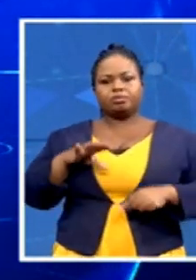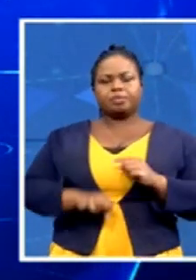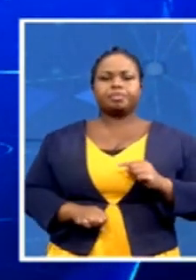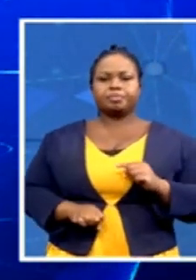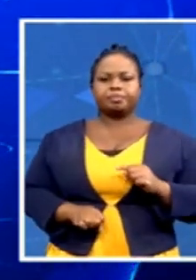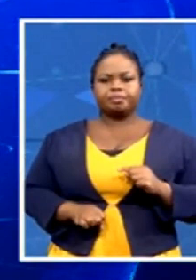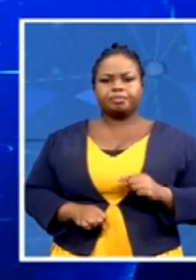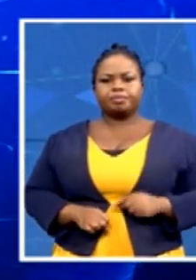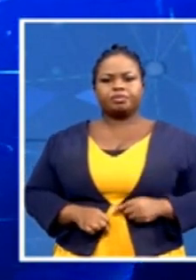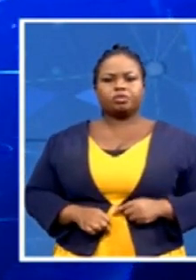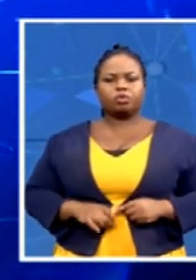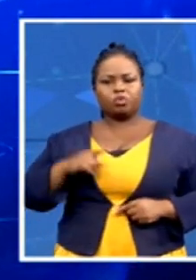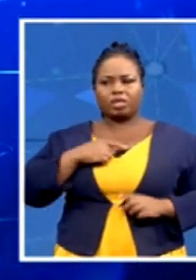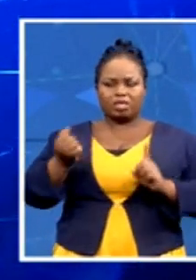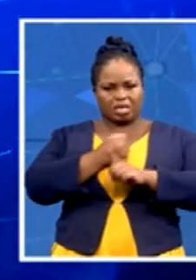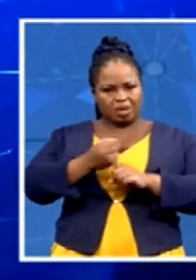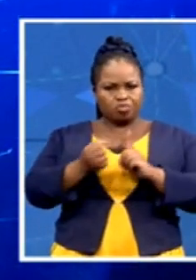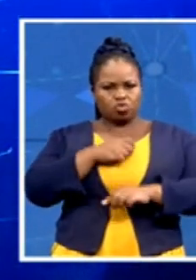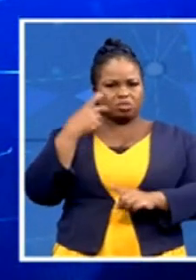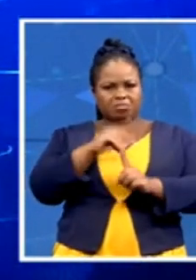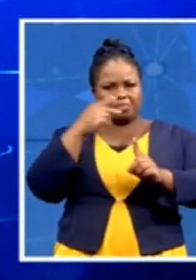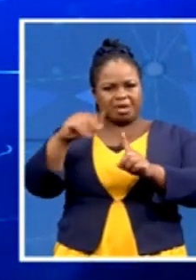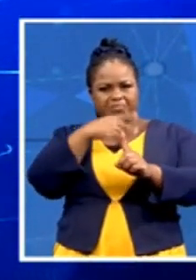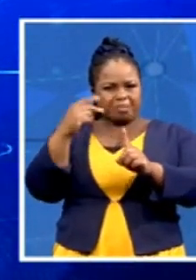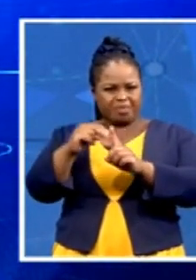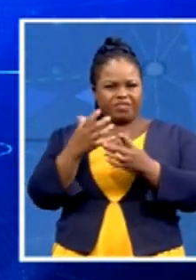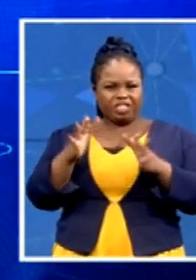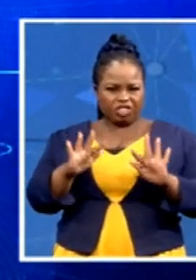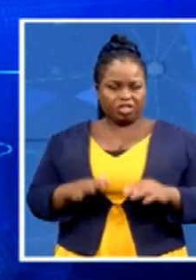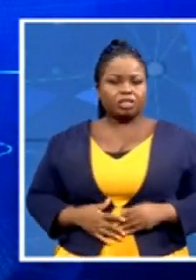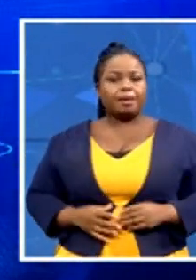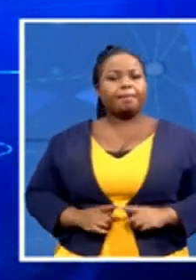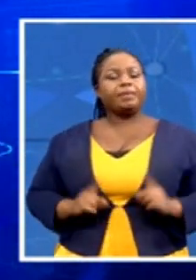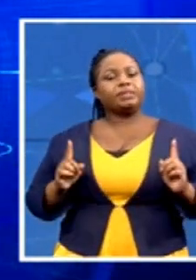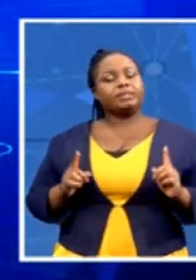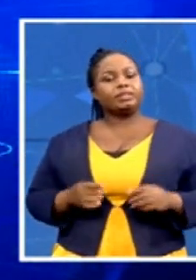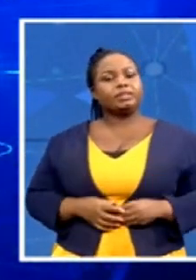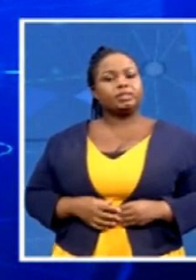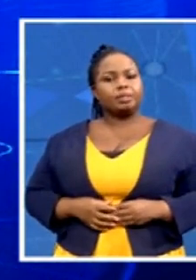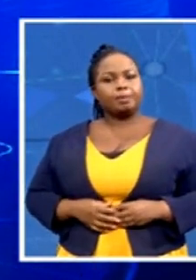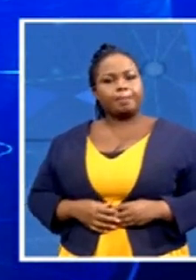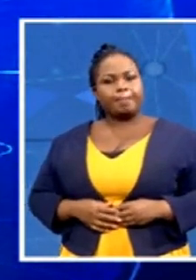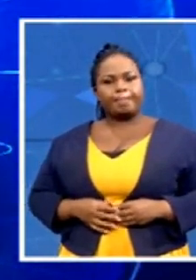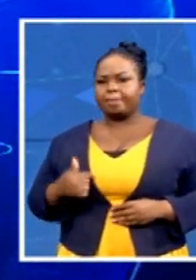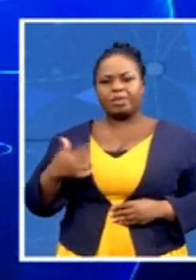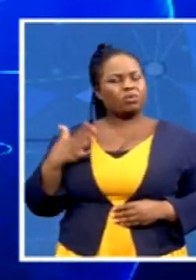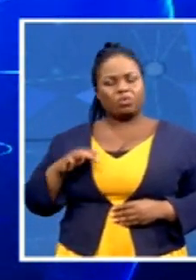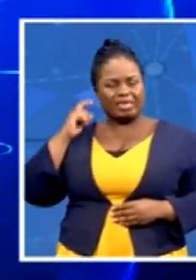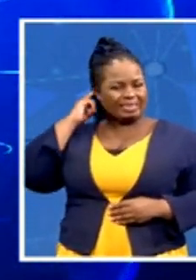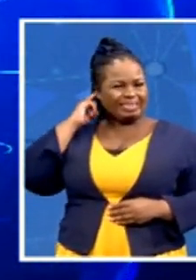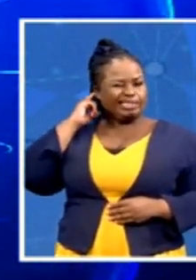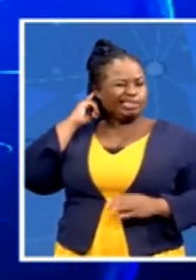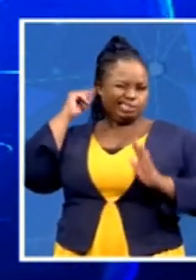and assault there. But then I wouldn't want to go too much into the